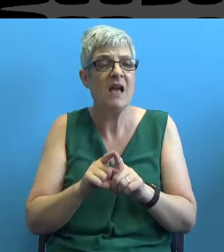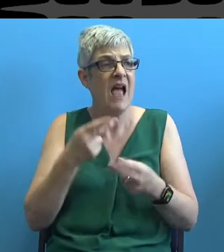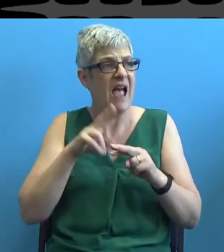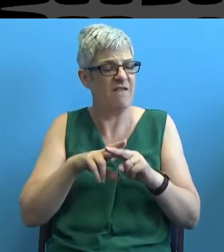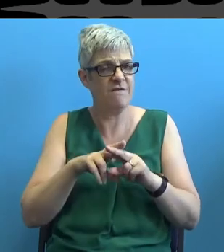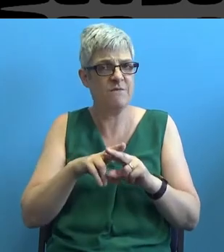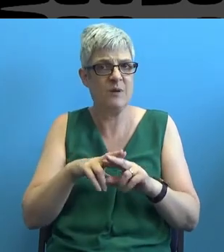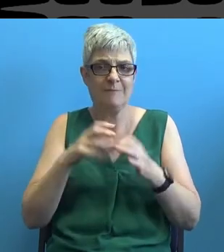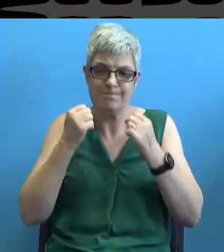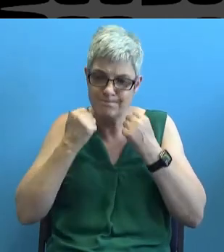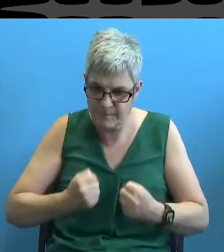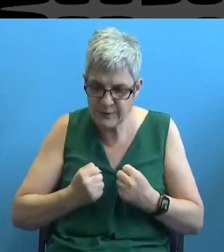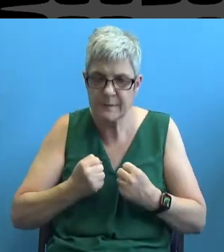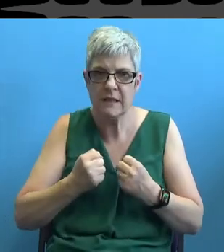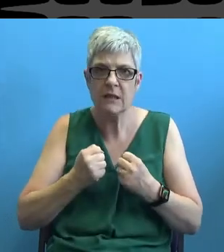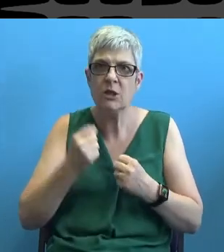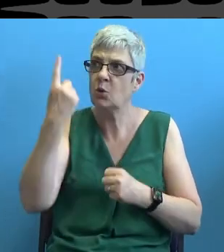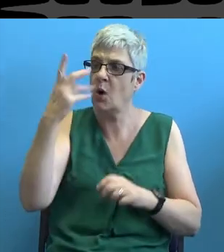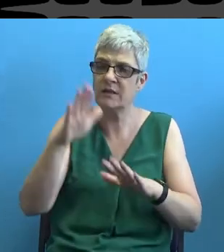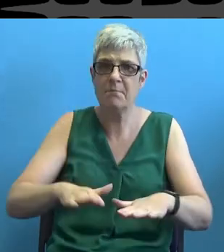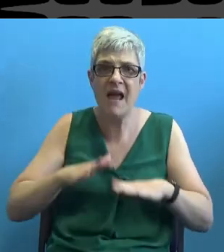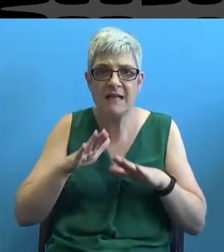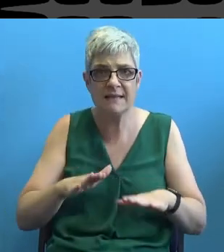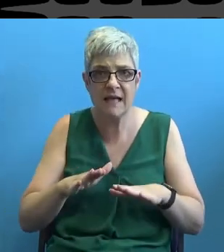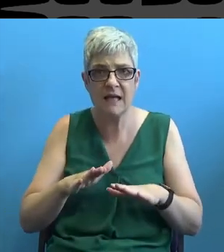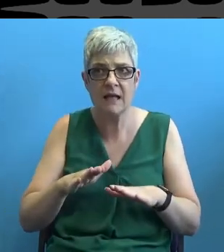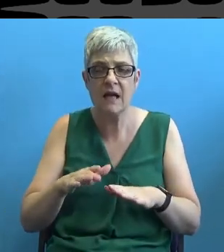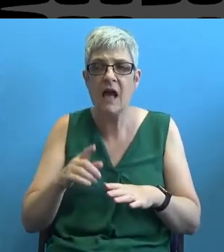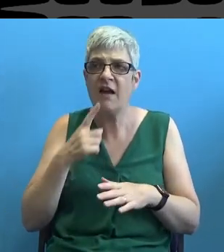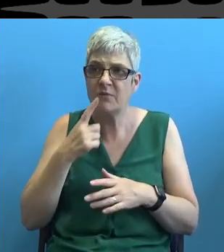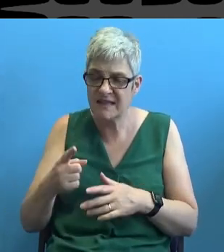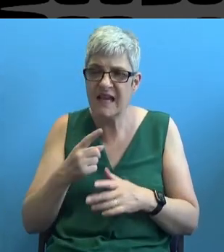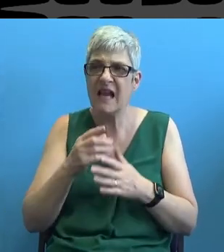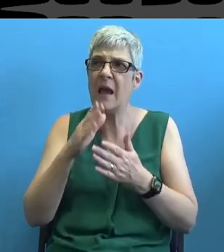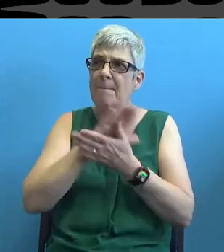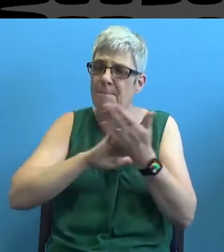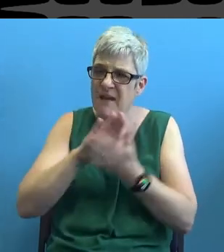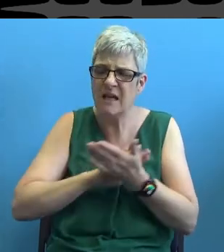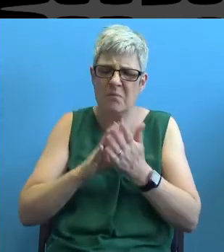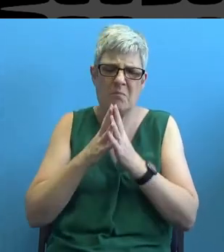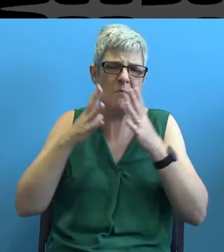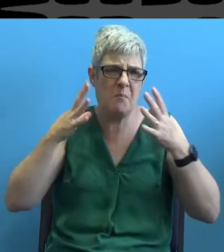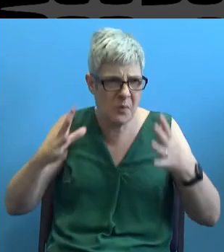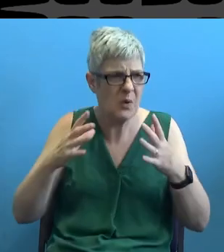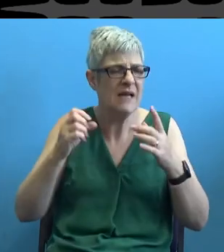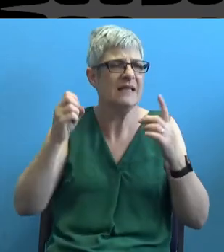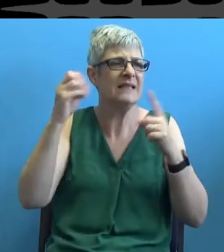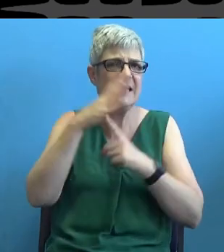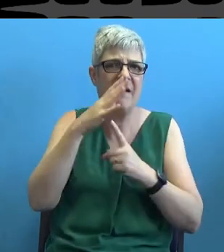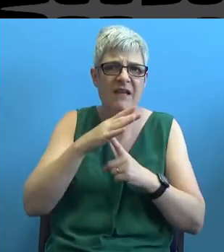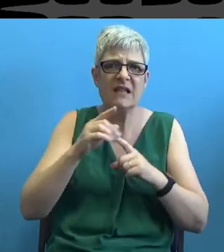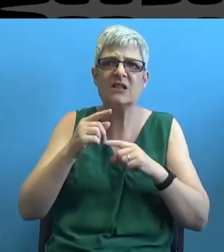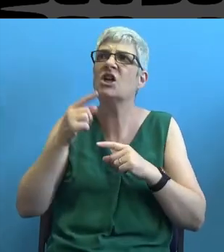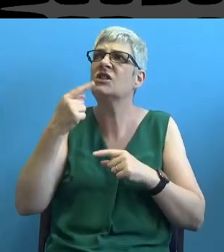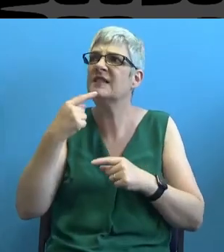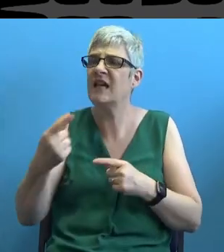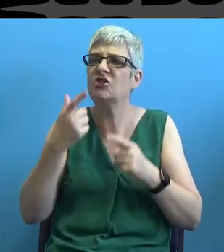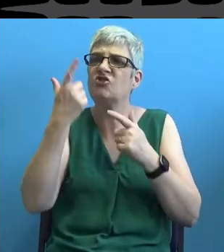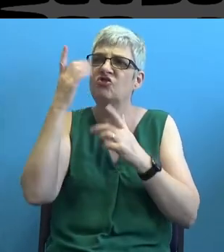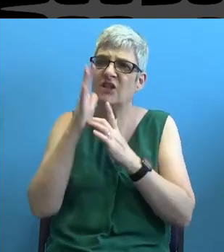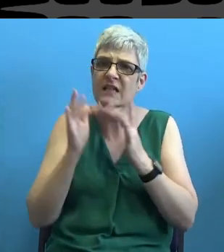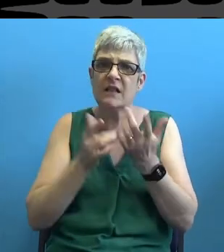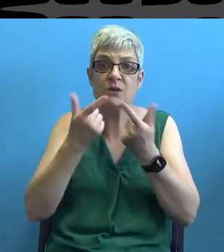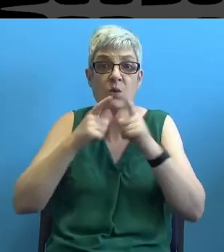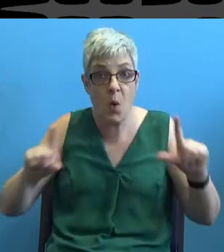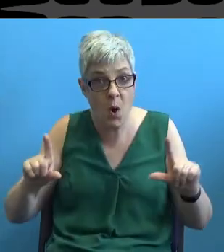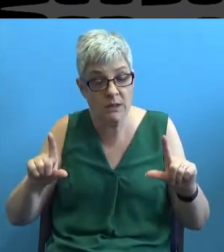received God's mercy, if we see the huge meaning and significance of saying Jesus is Lord, then the invitation and the